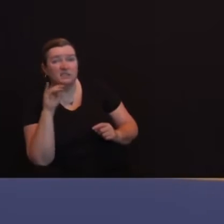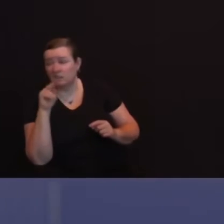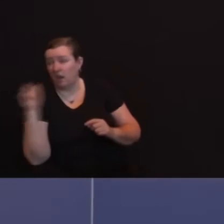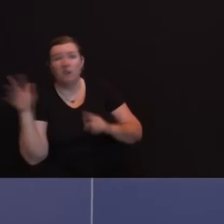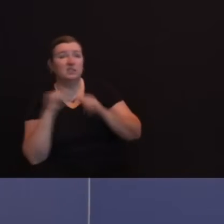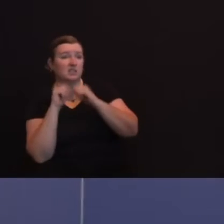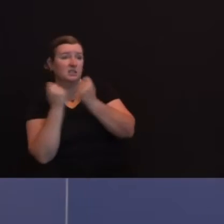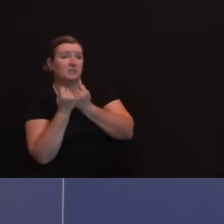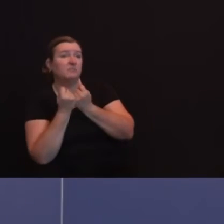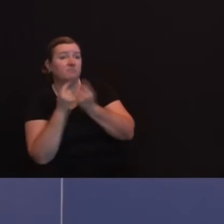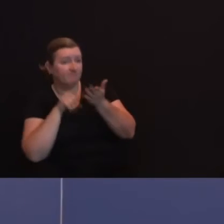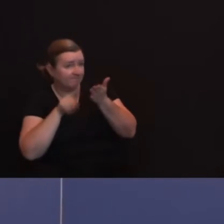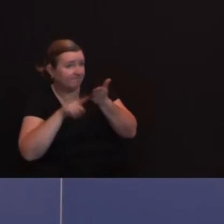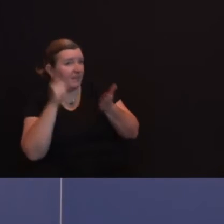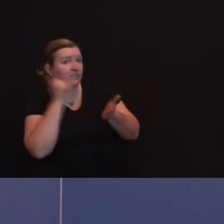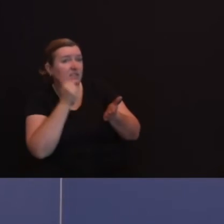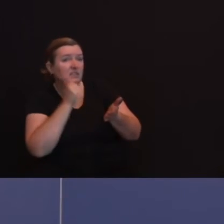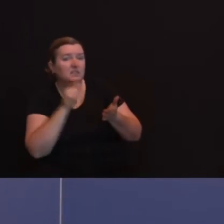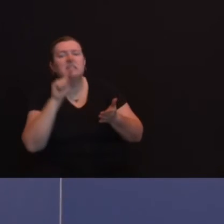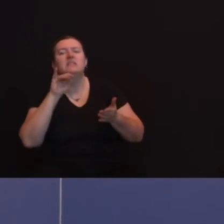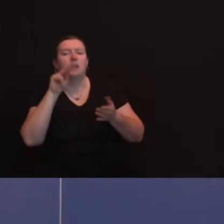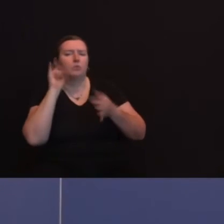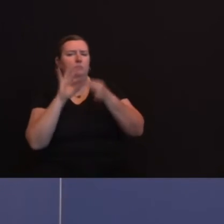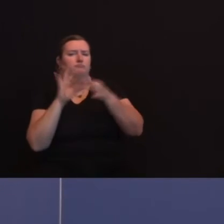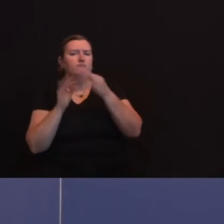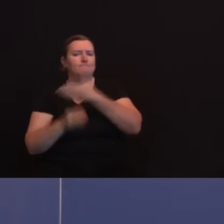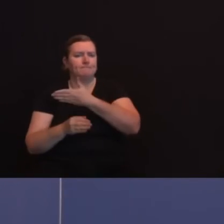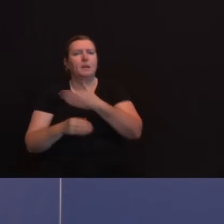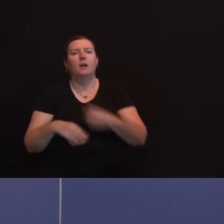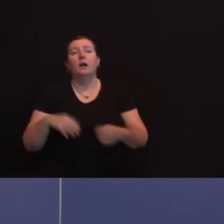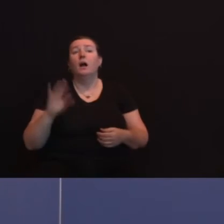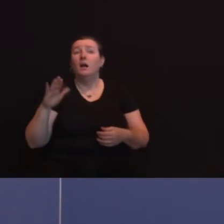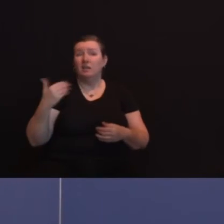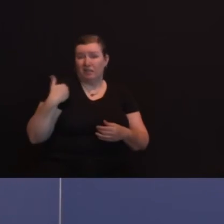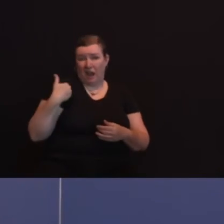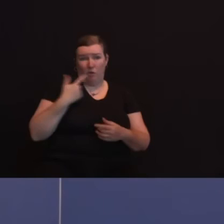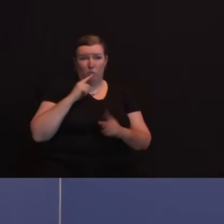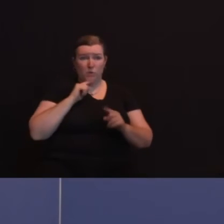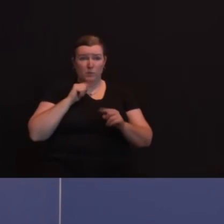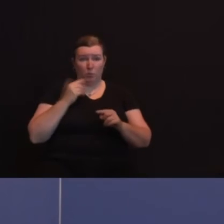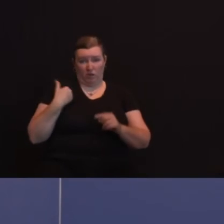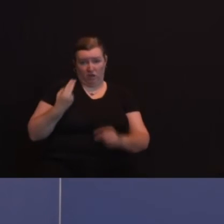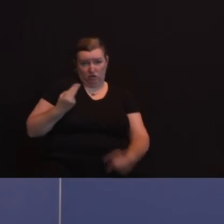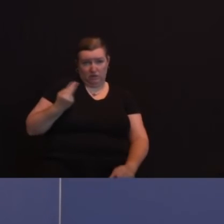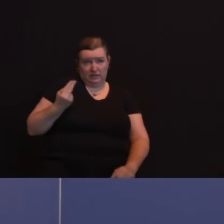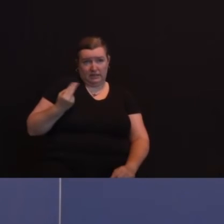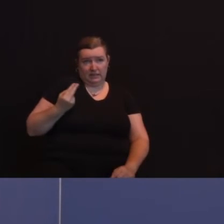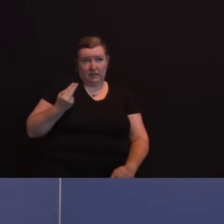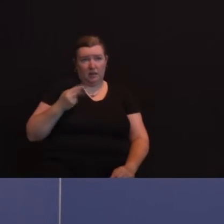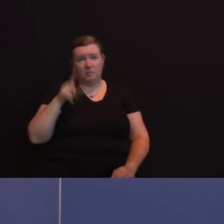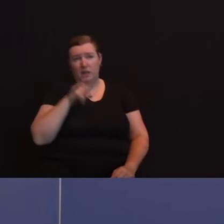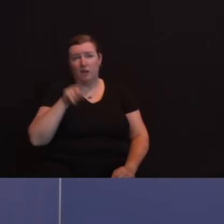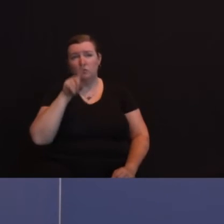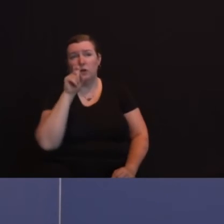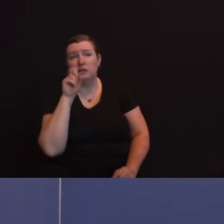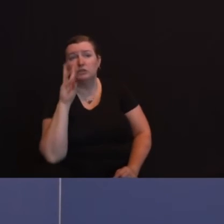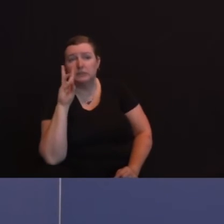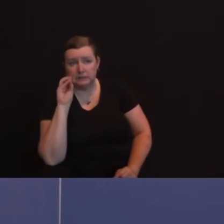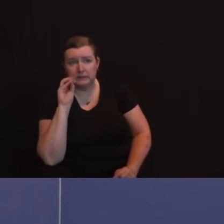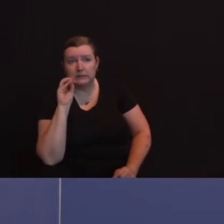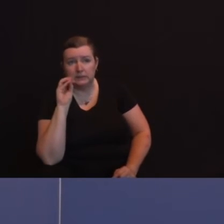know, per last report, I guess last Thursday, we had like roughly about 160-ish